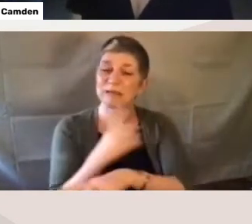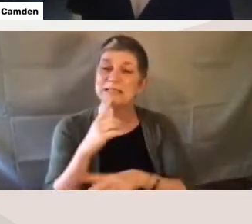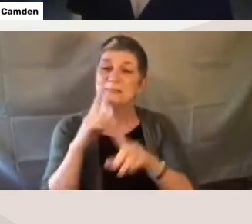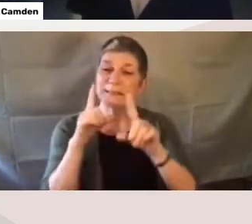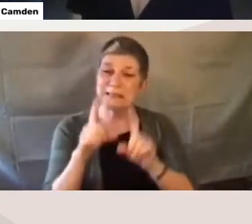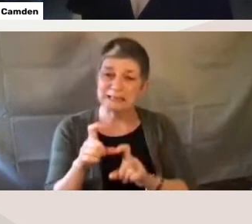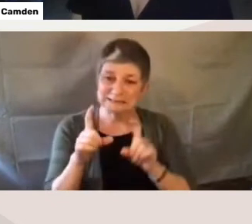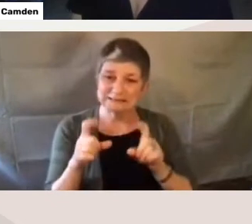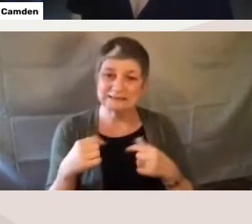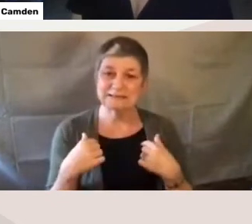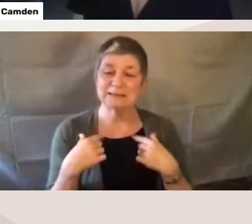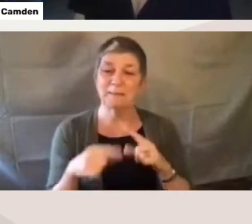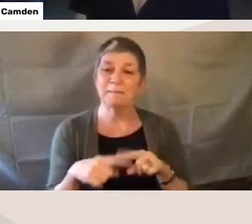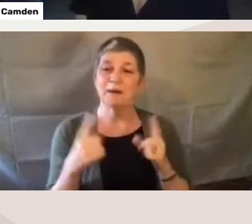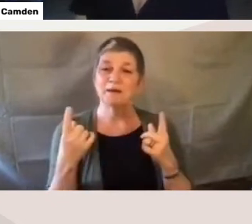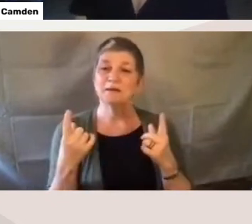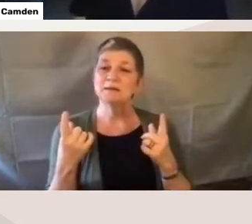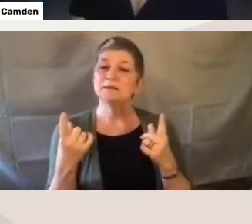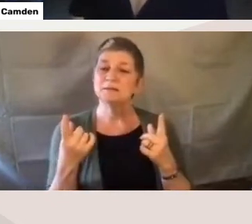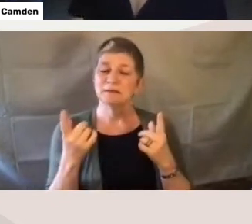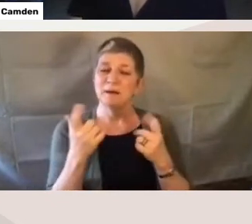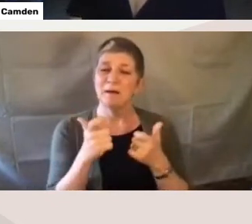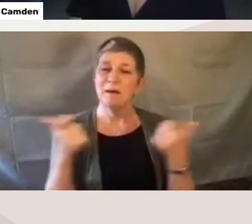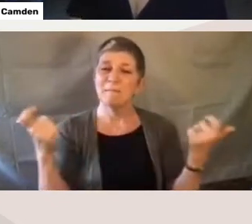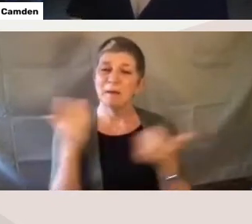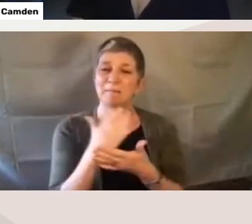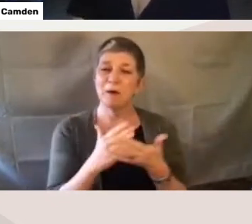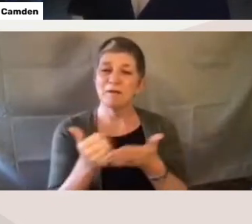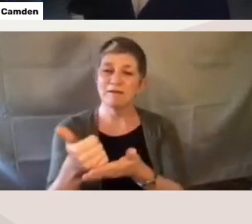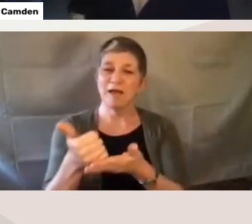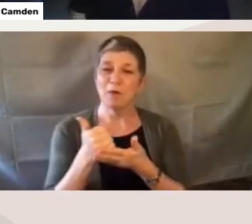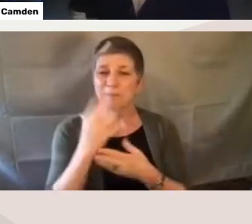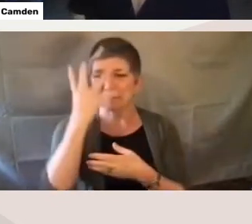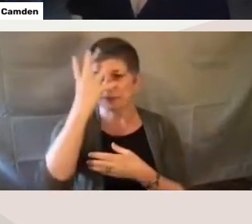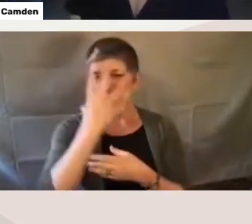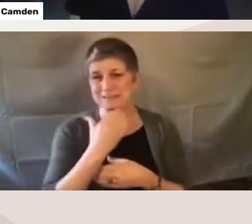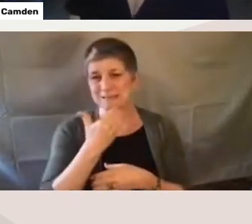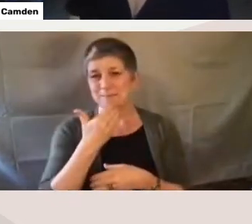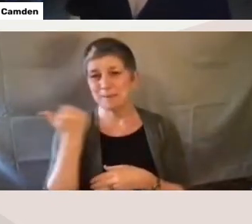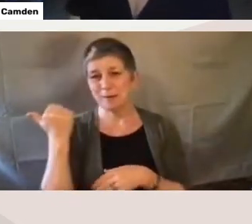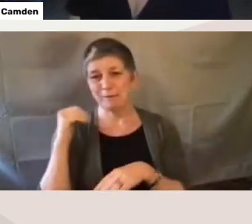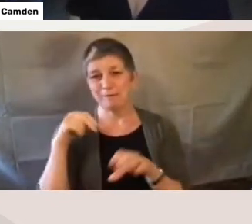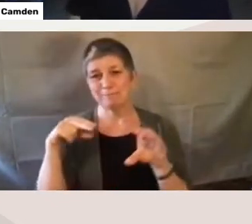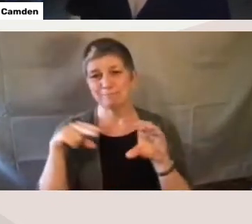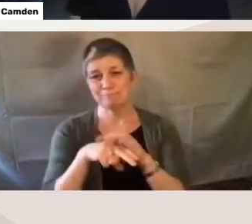tested, but it's definitely been a big part of helping me sleep better at night.